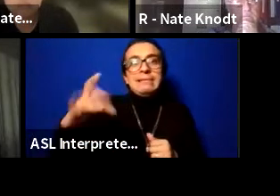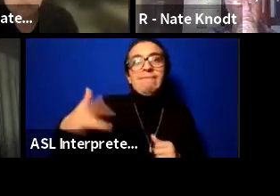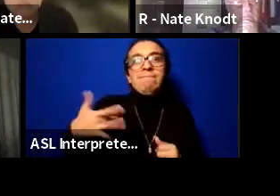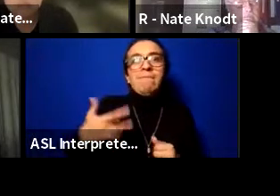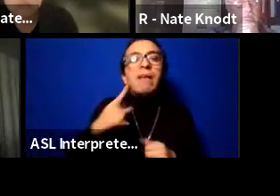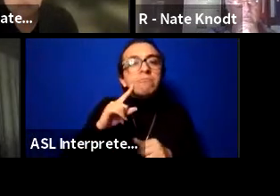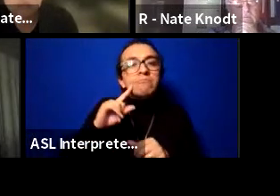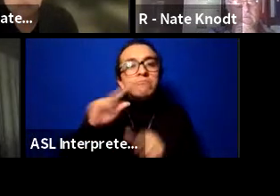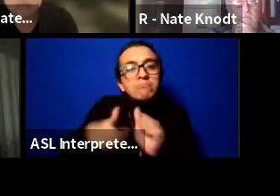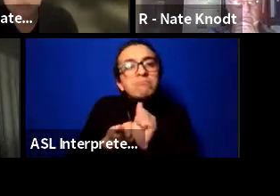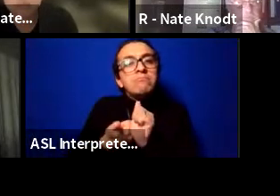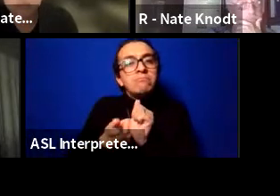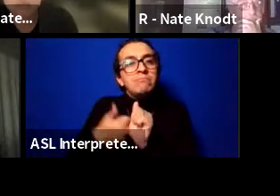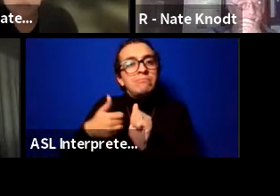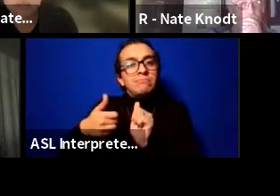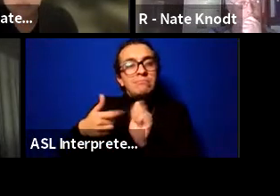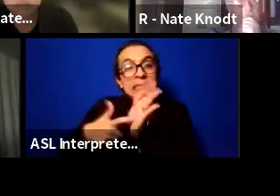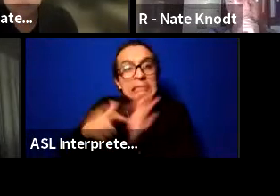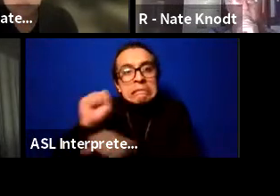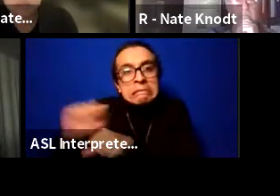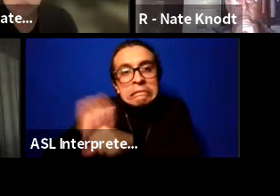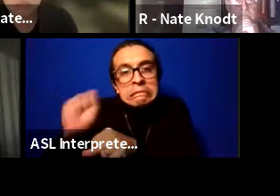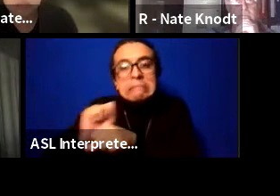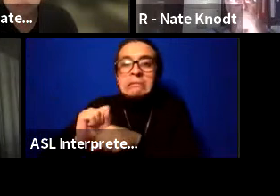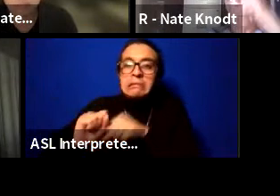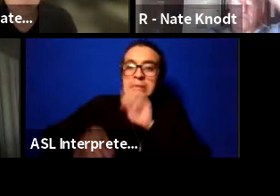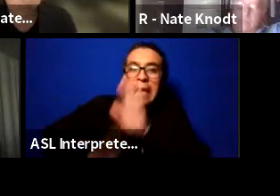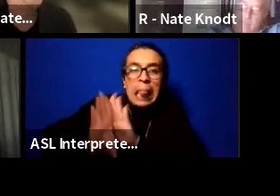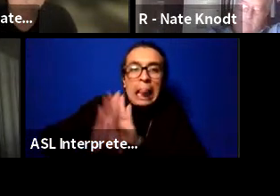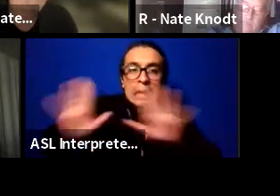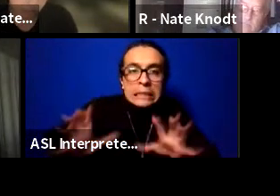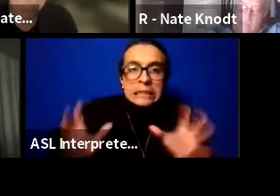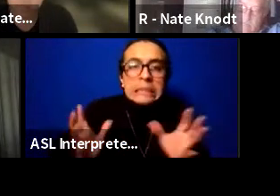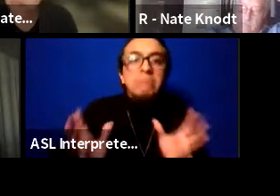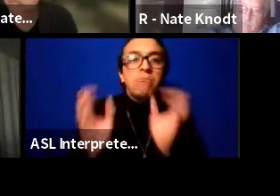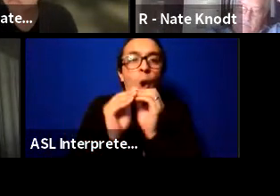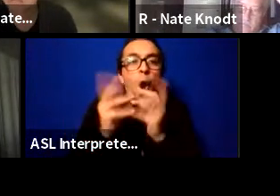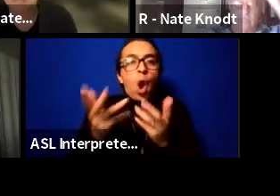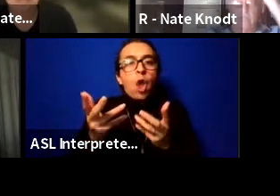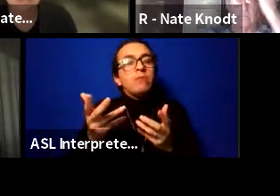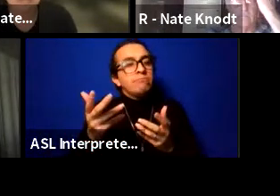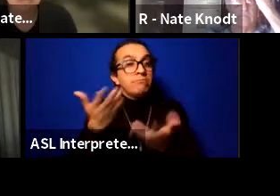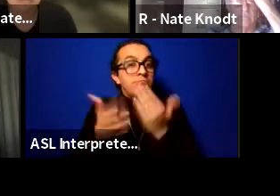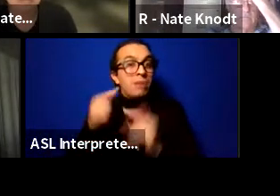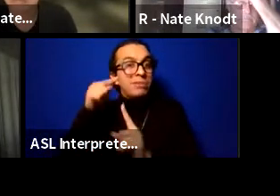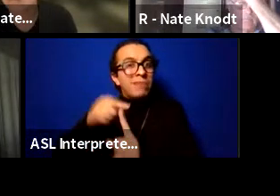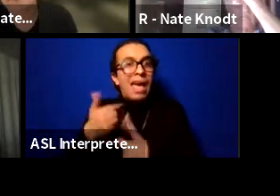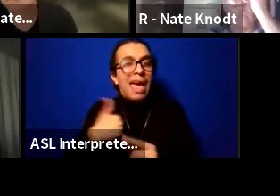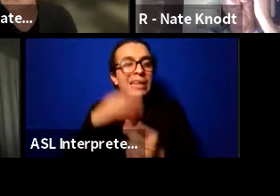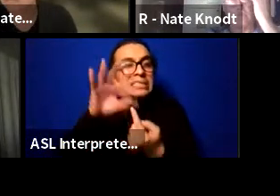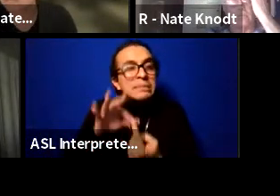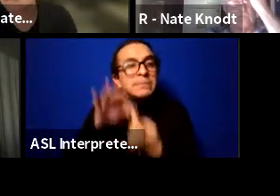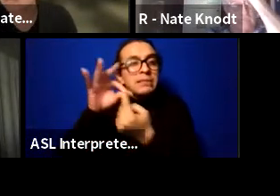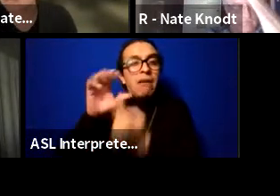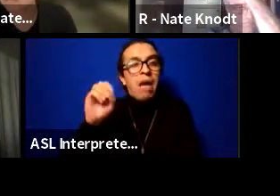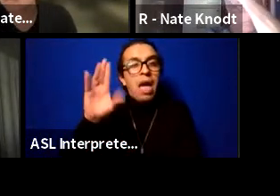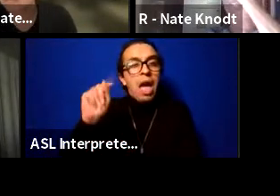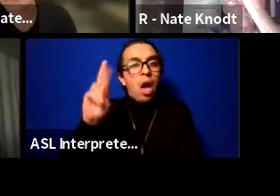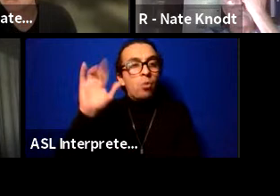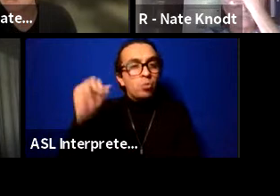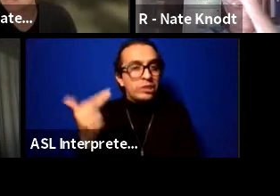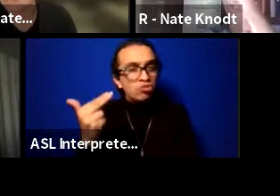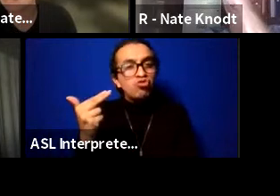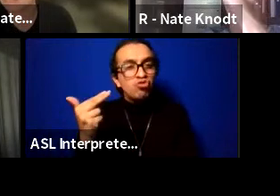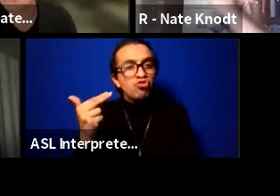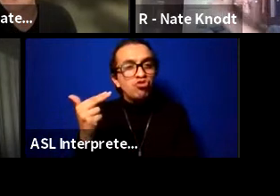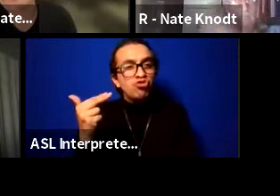and work. Maybe it was something that isn't typically done at the district level, or something that maybe had a particular type of outreach that needed to be done, although all